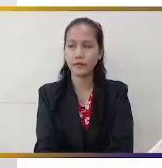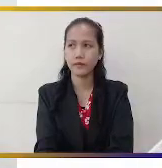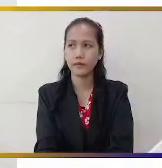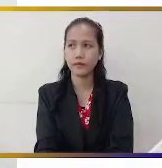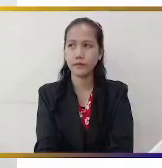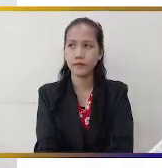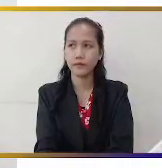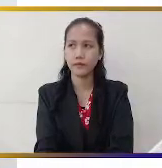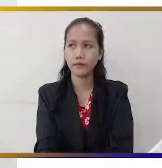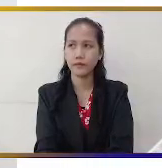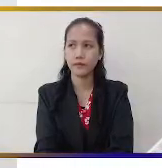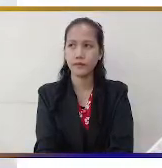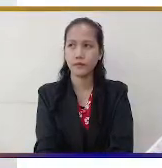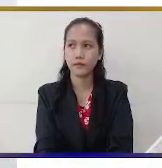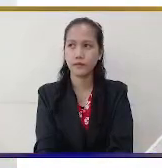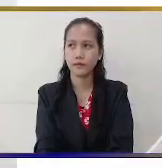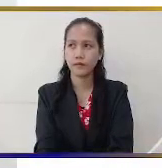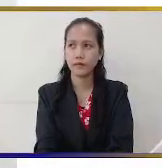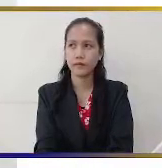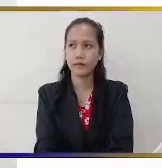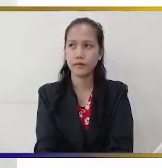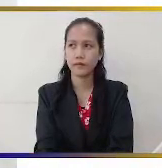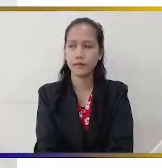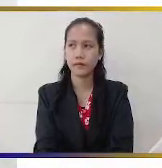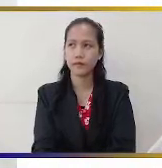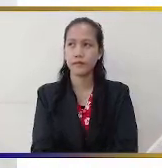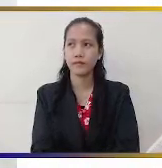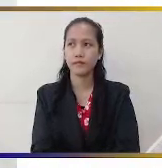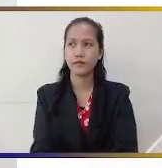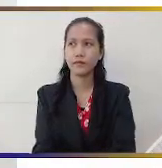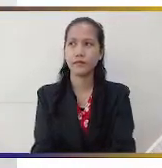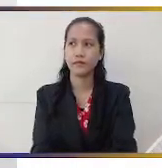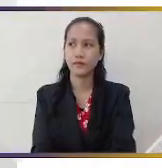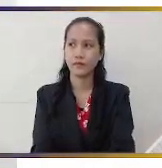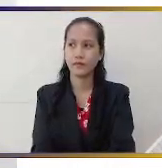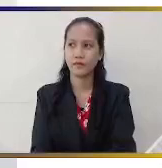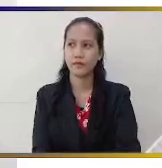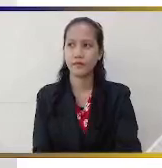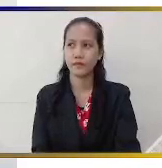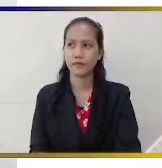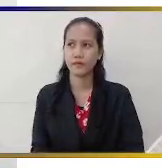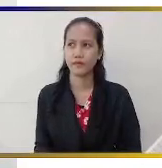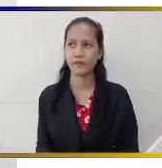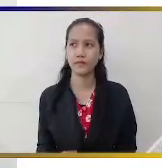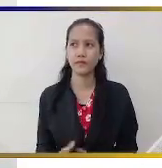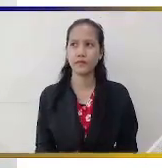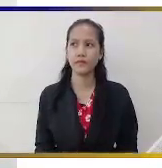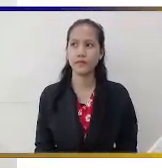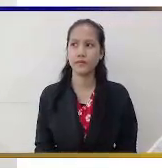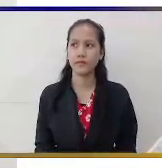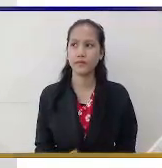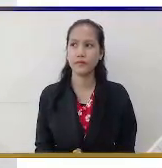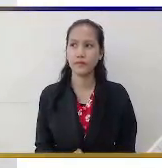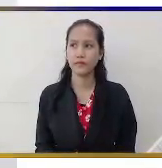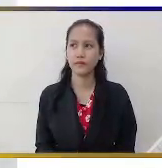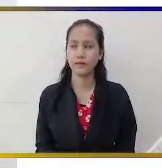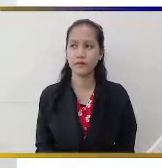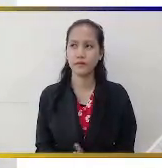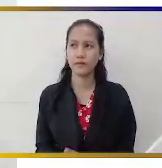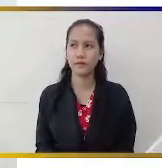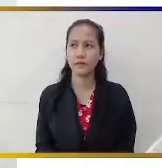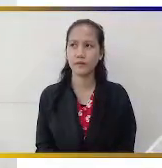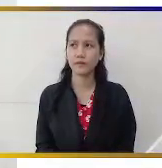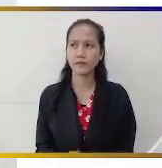With God, you sowed bountifully, so you're going to get bountifully. Yes, sir. And it may be seeming like you got sparingly right